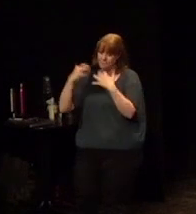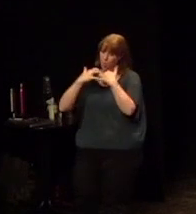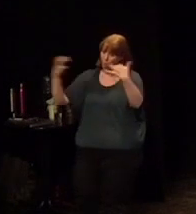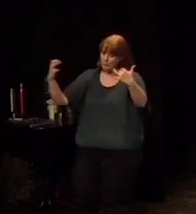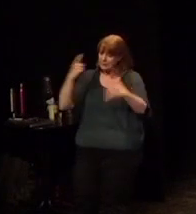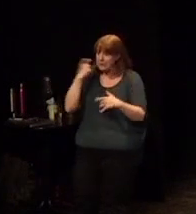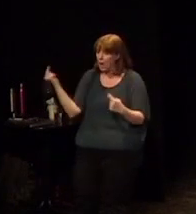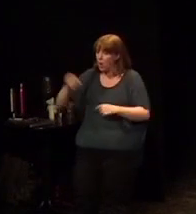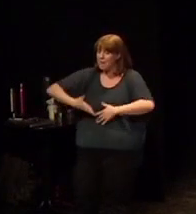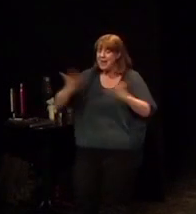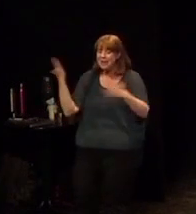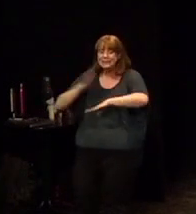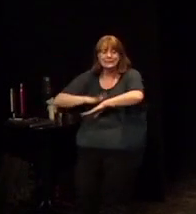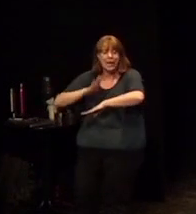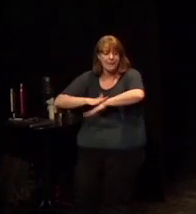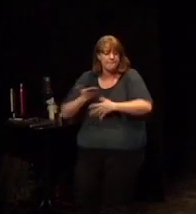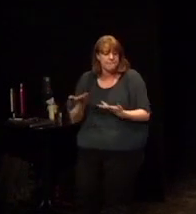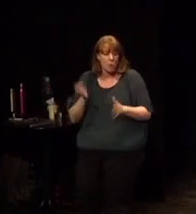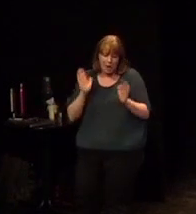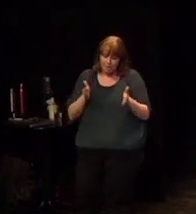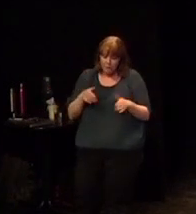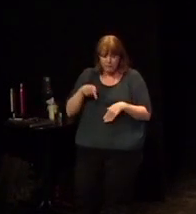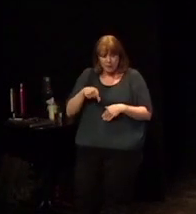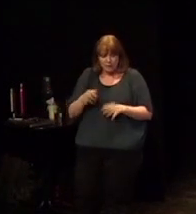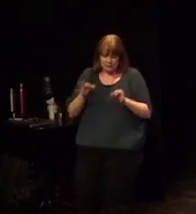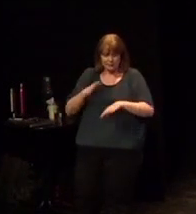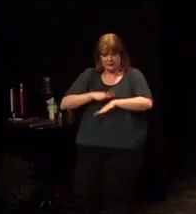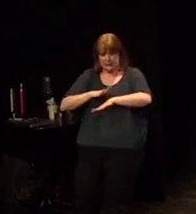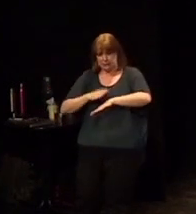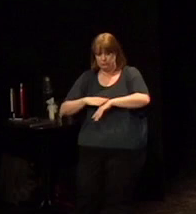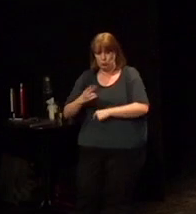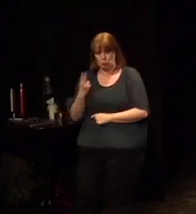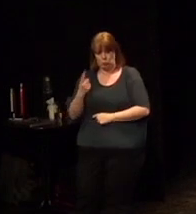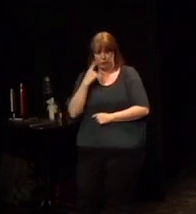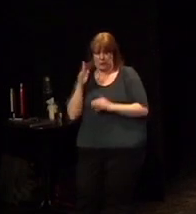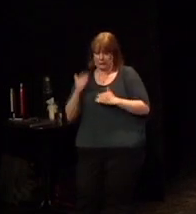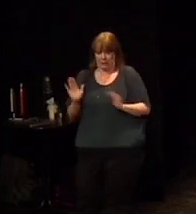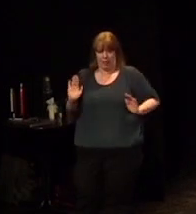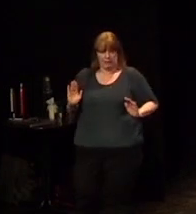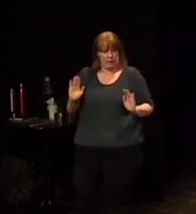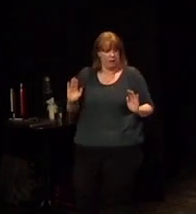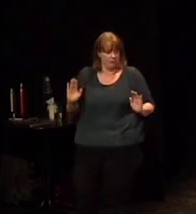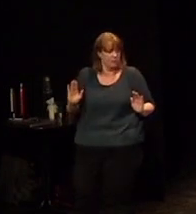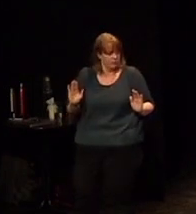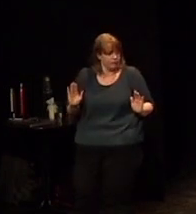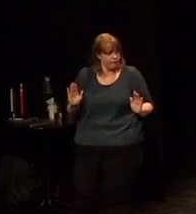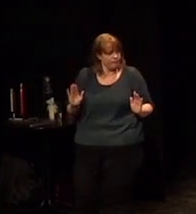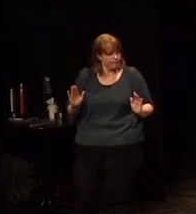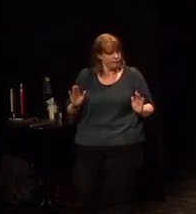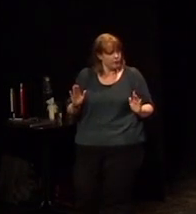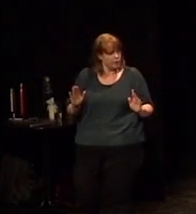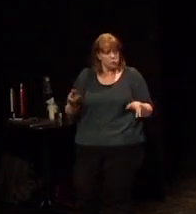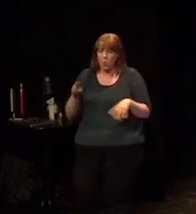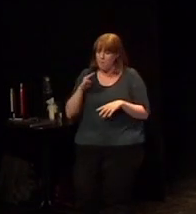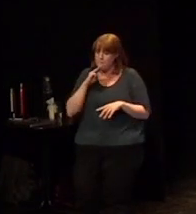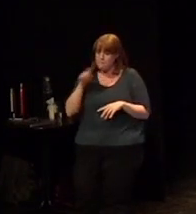come anytime you want, rather than you tell them, like, go 2 days, go 2 days, go 2 times. So with Michael